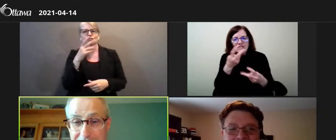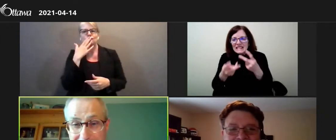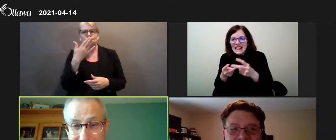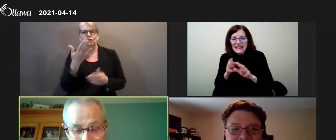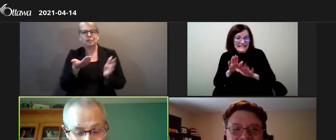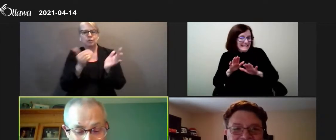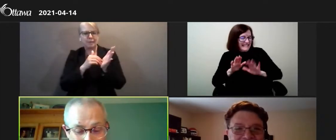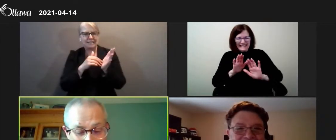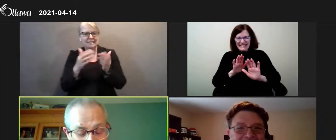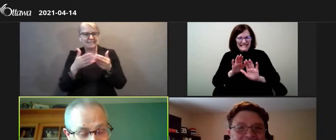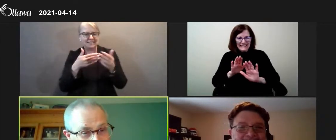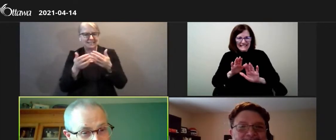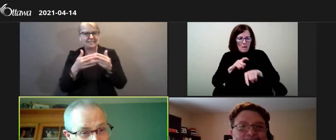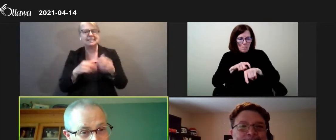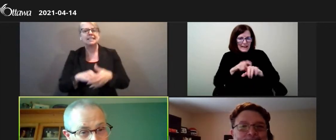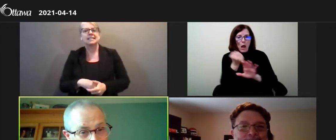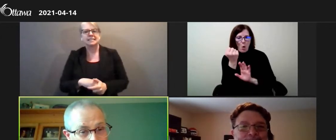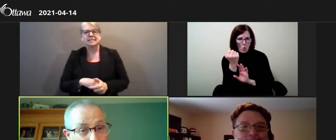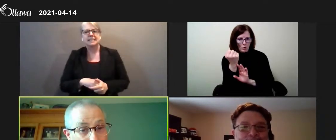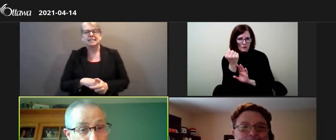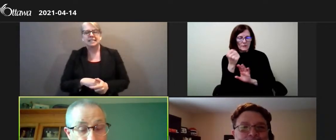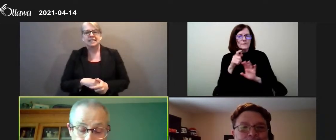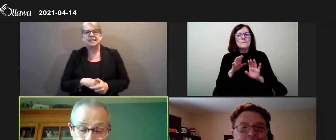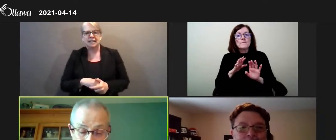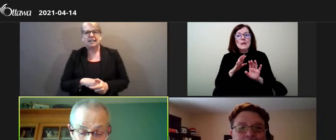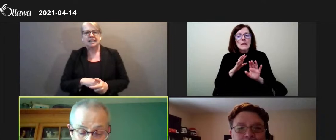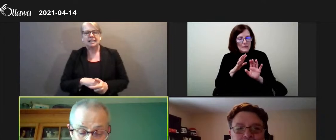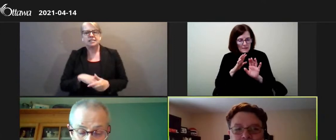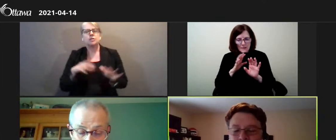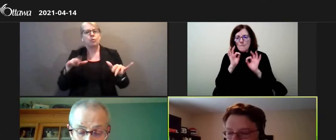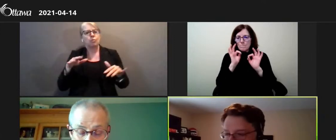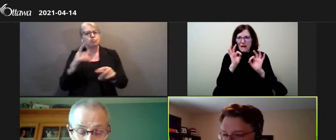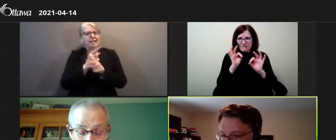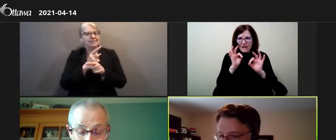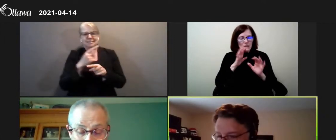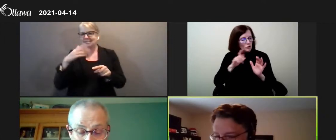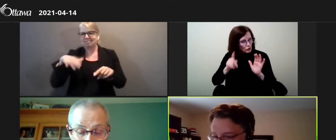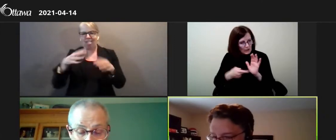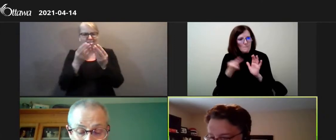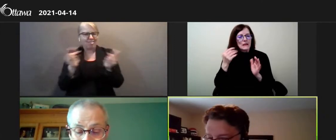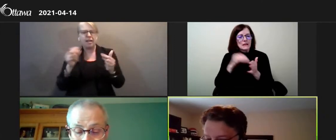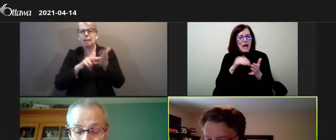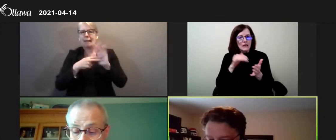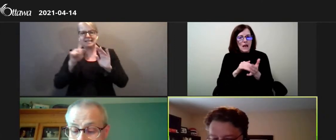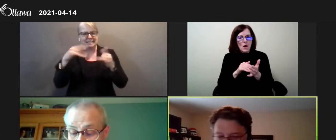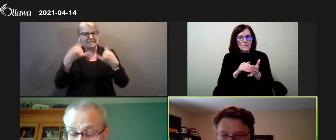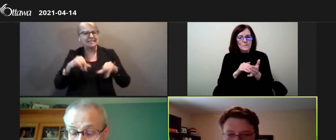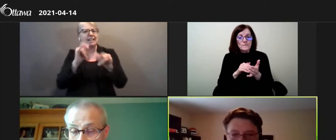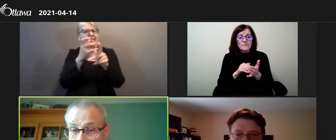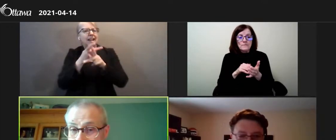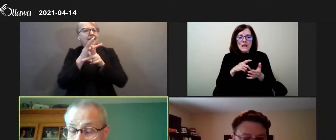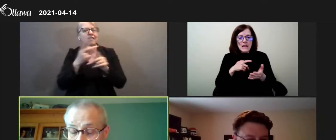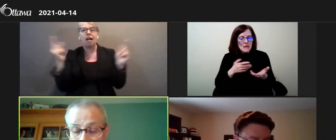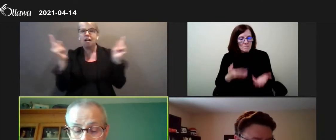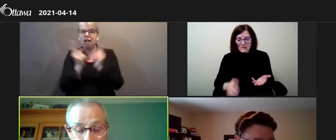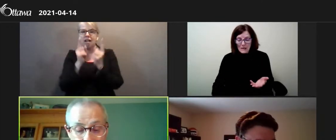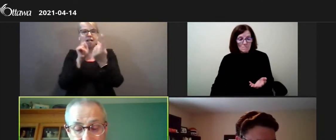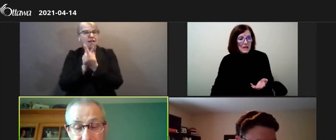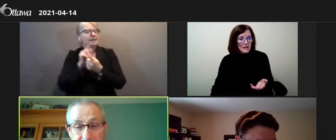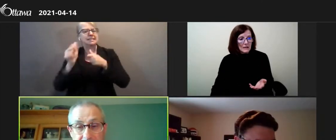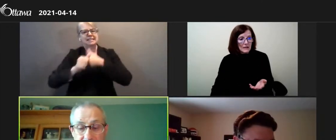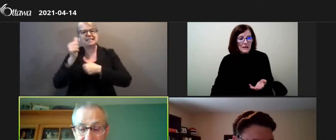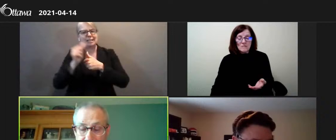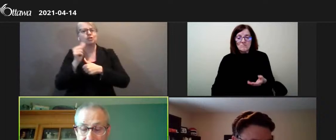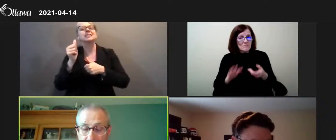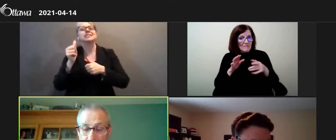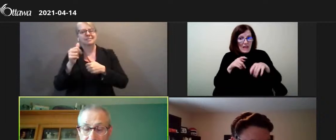repeat even. So yeah, so we aren't there yet. Getting together, it's dangerous and is helping to contribute